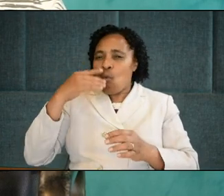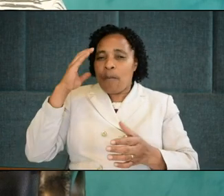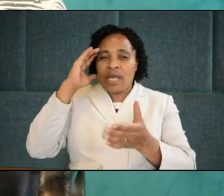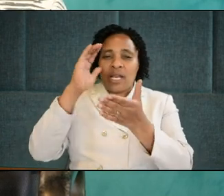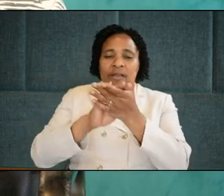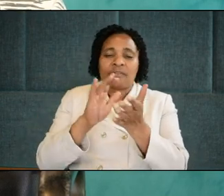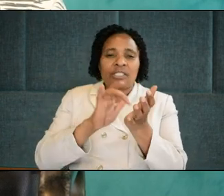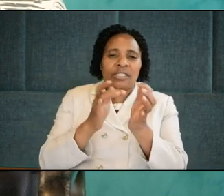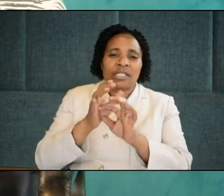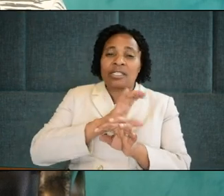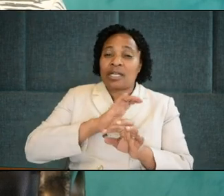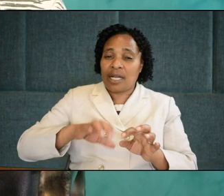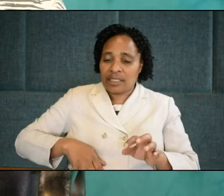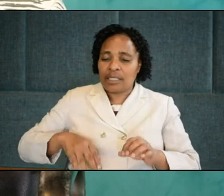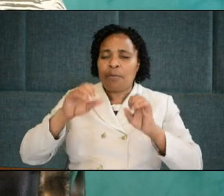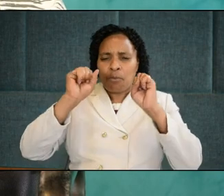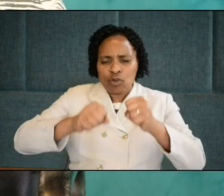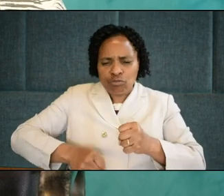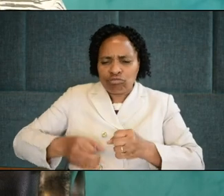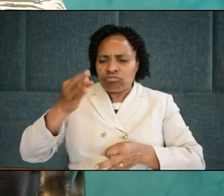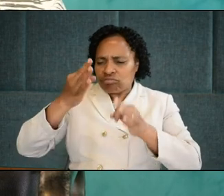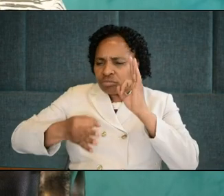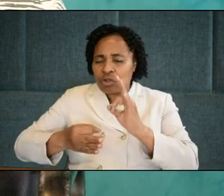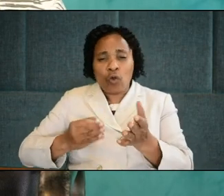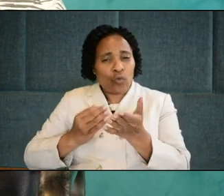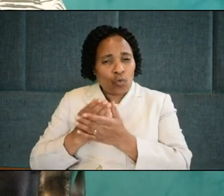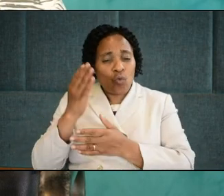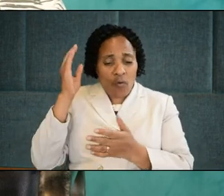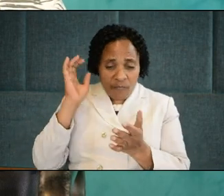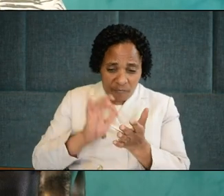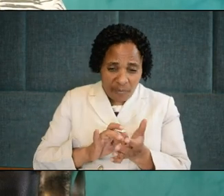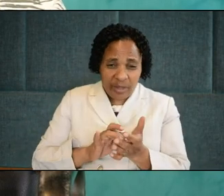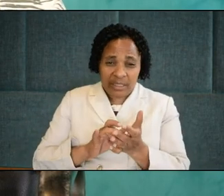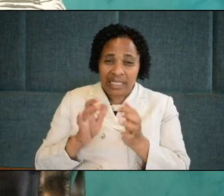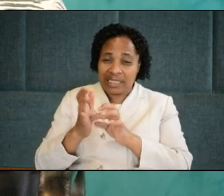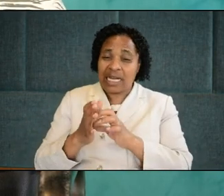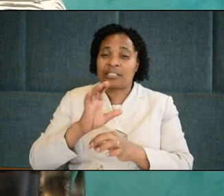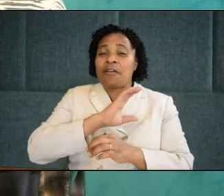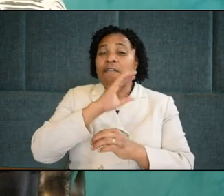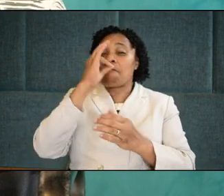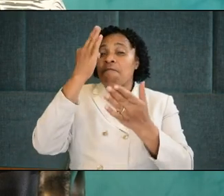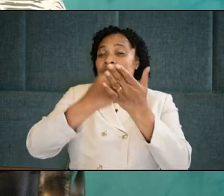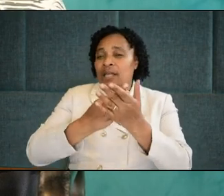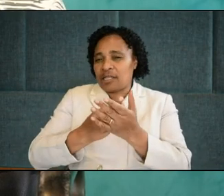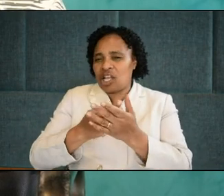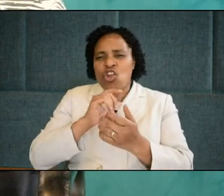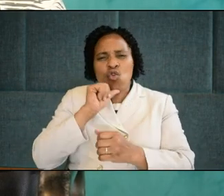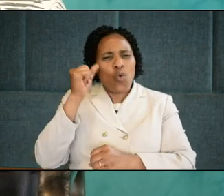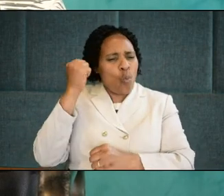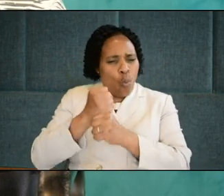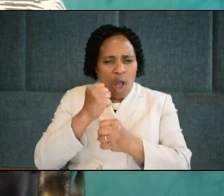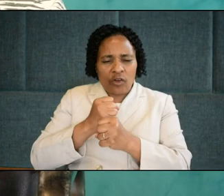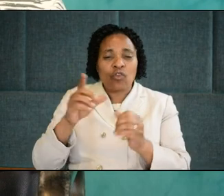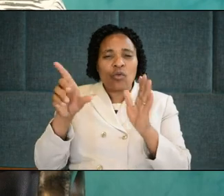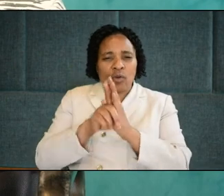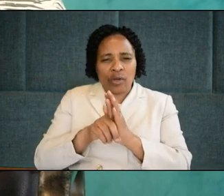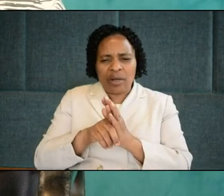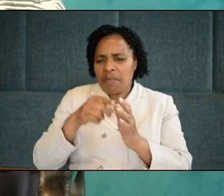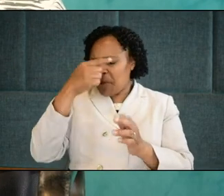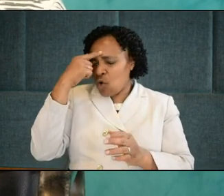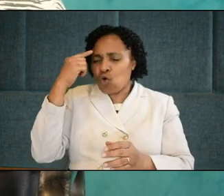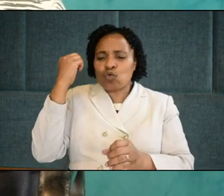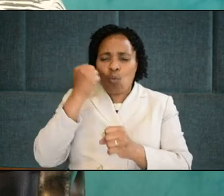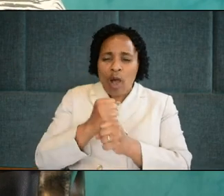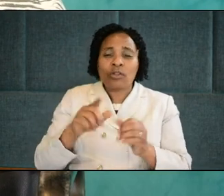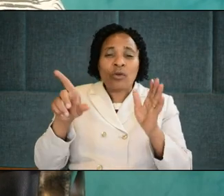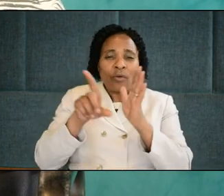Jesus Christ, so that we may be justified by faith in Christ and not by the works of law, since by the works of the law no flesh